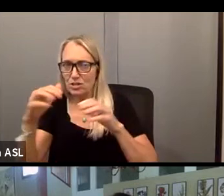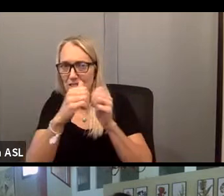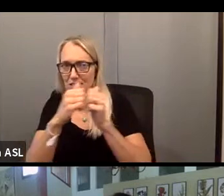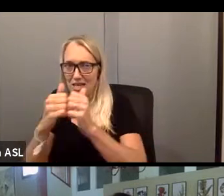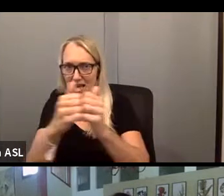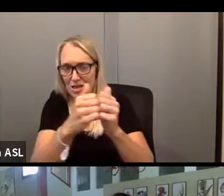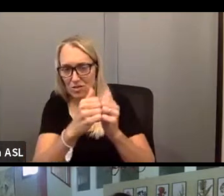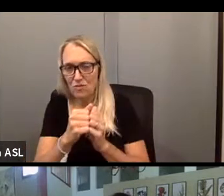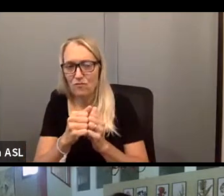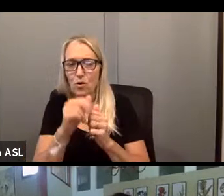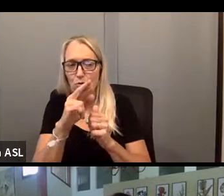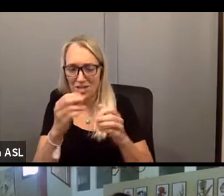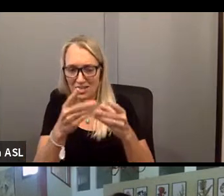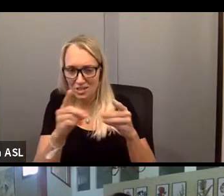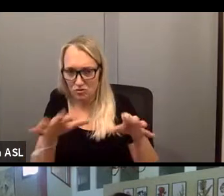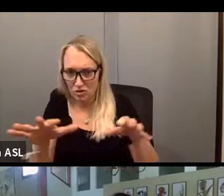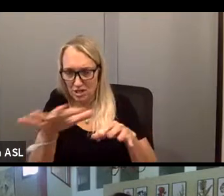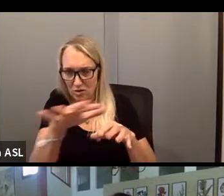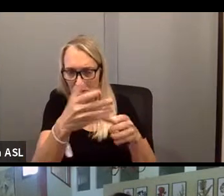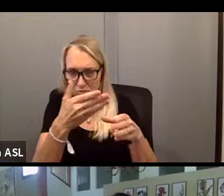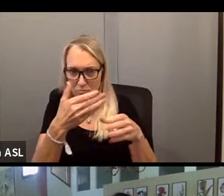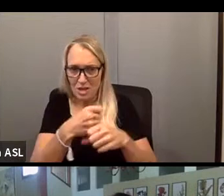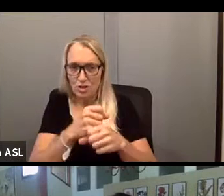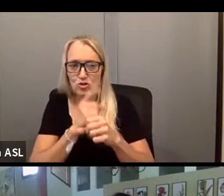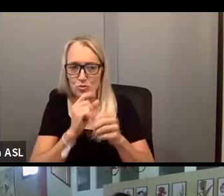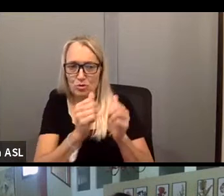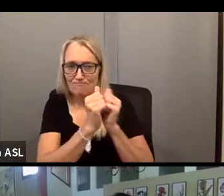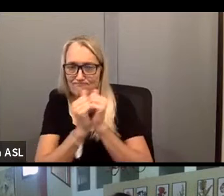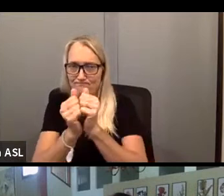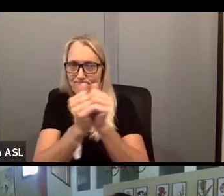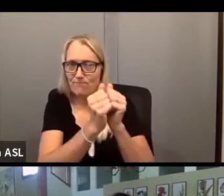So would be something that